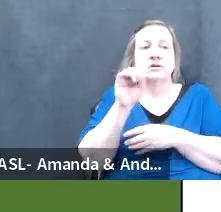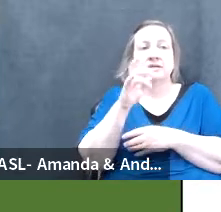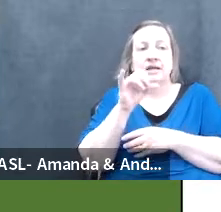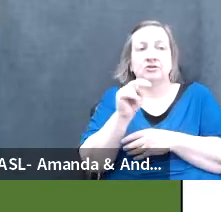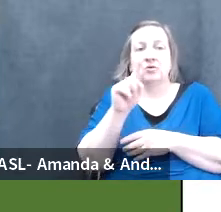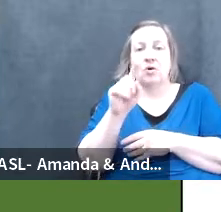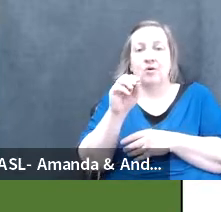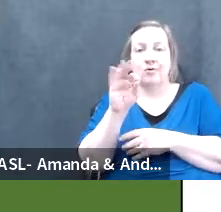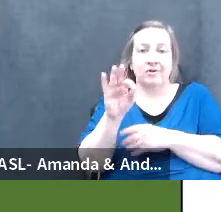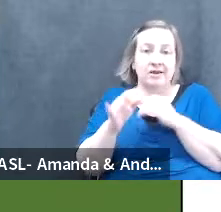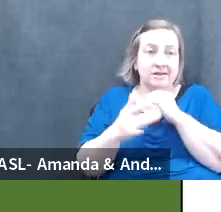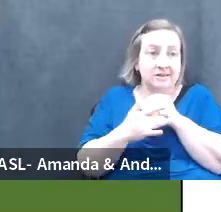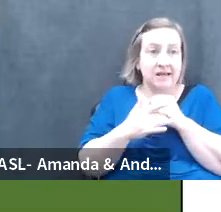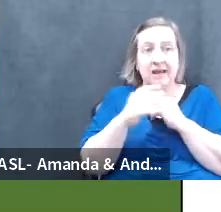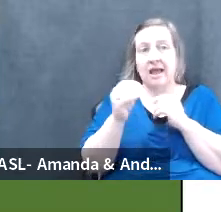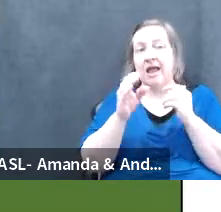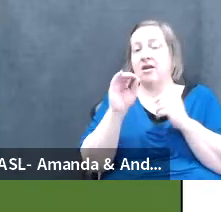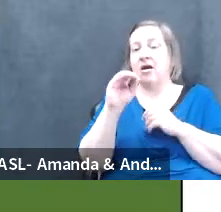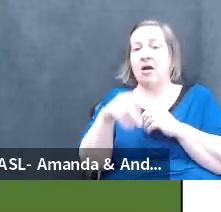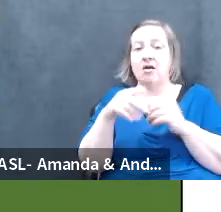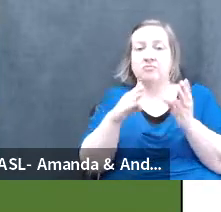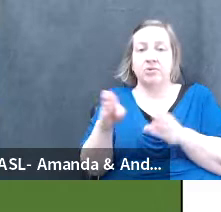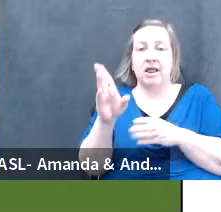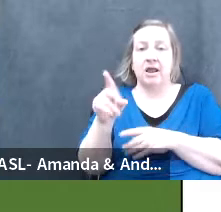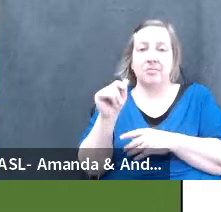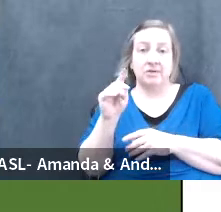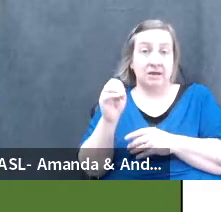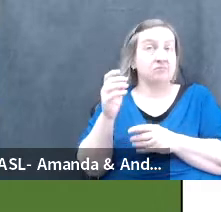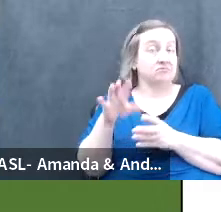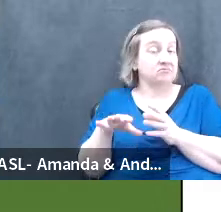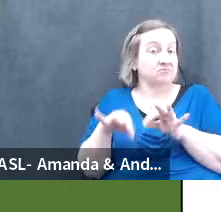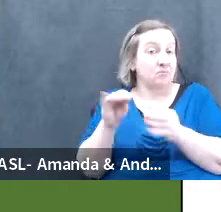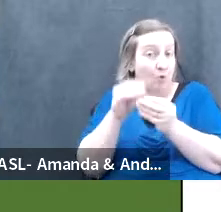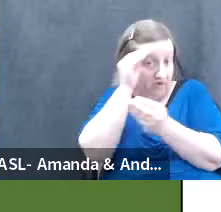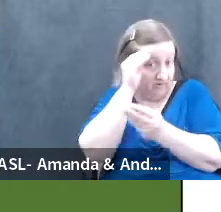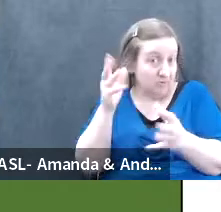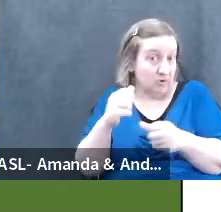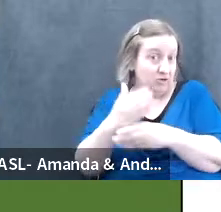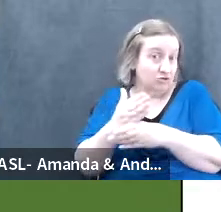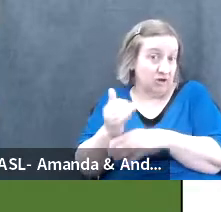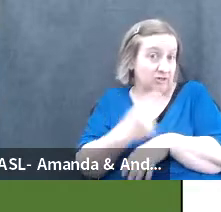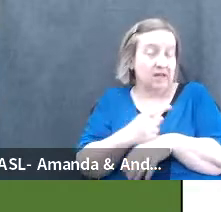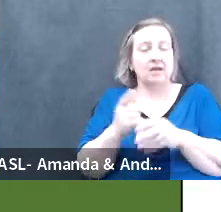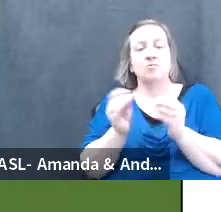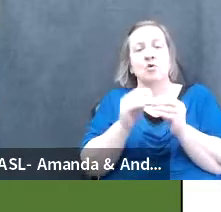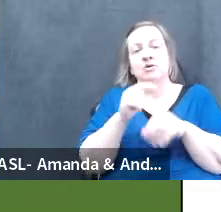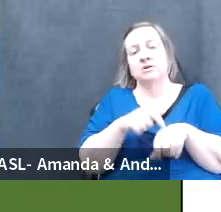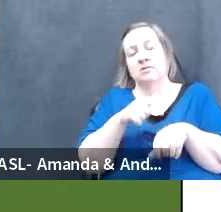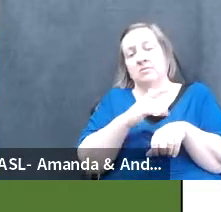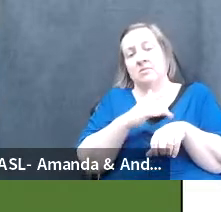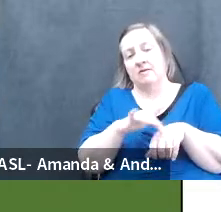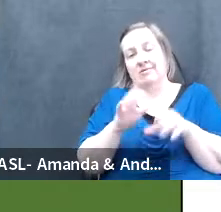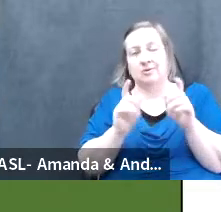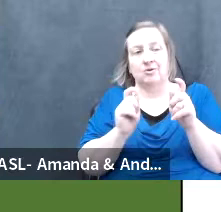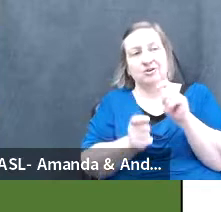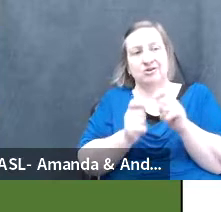update. We understand now that there's more information that can be shared today, so we want to leave a little more time for that, which is why we've done some shifting